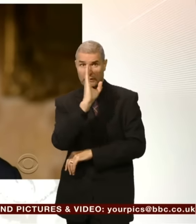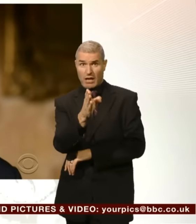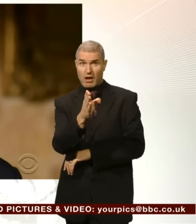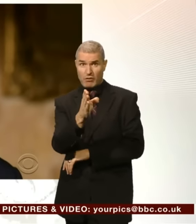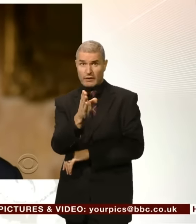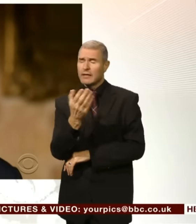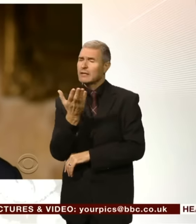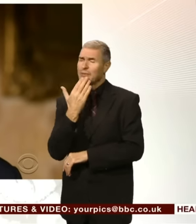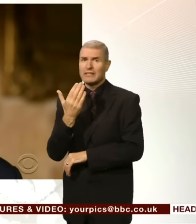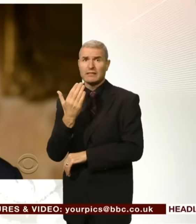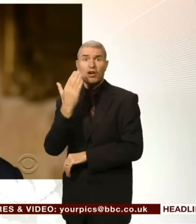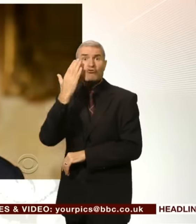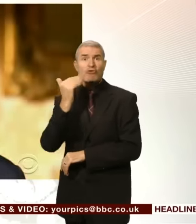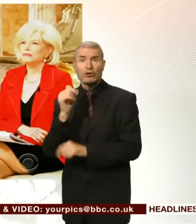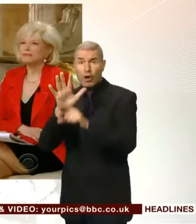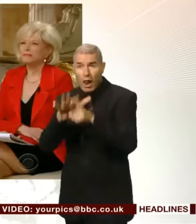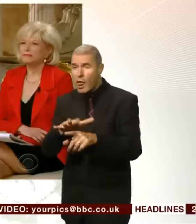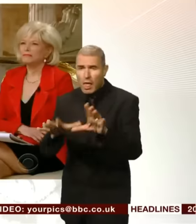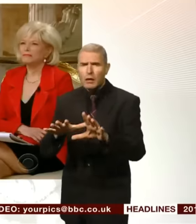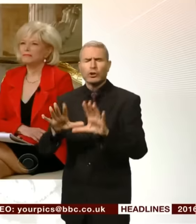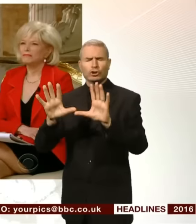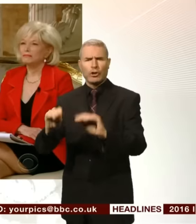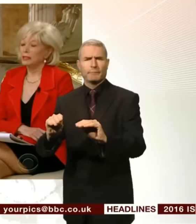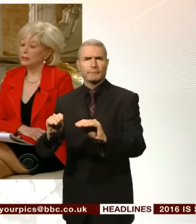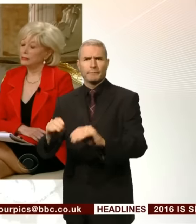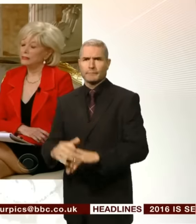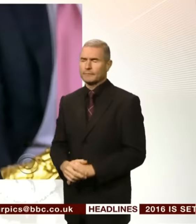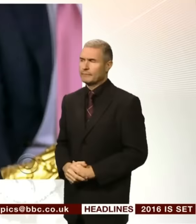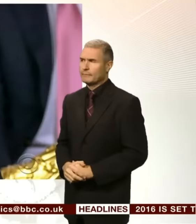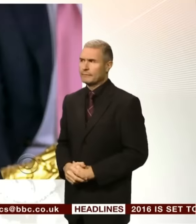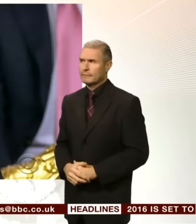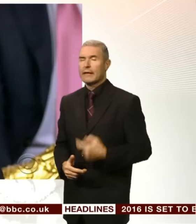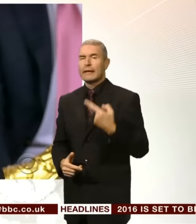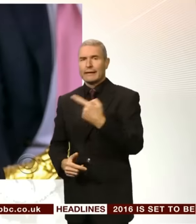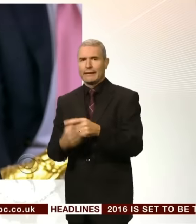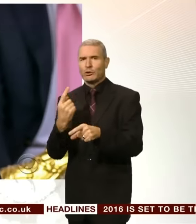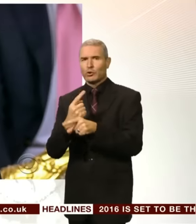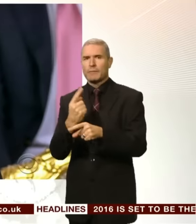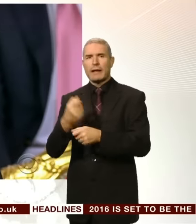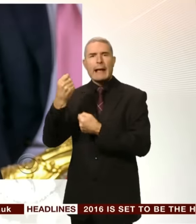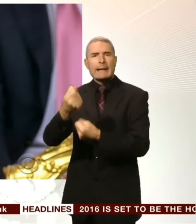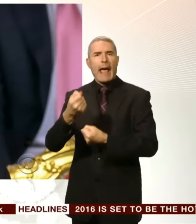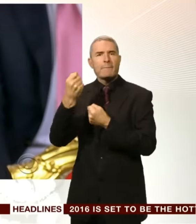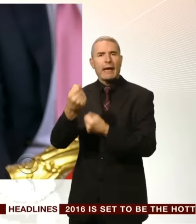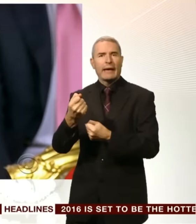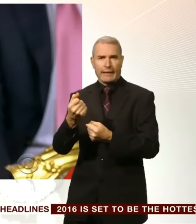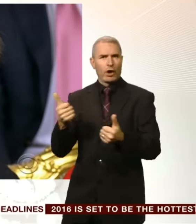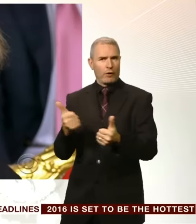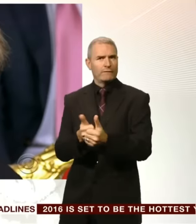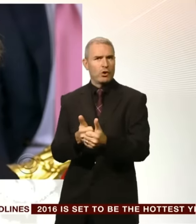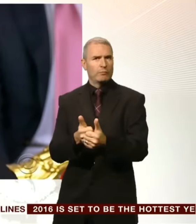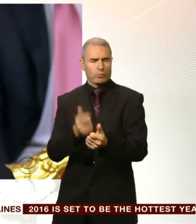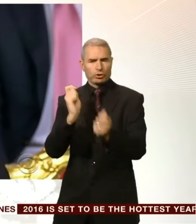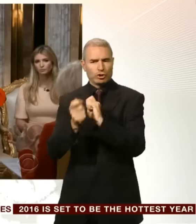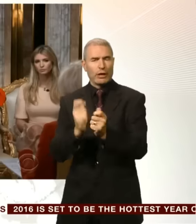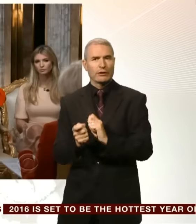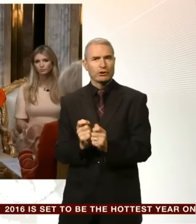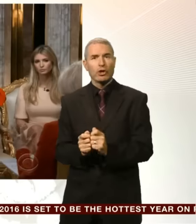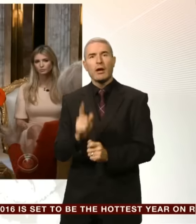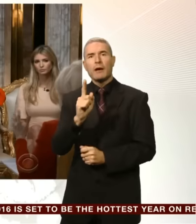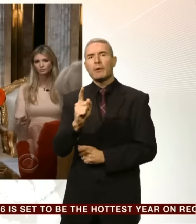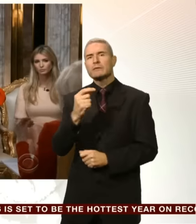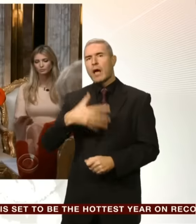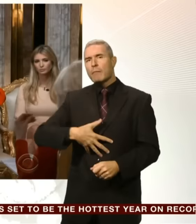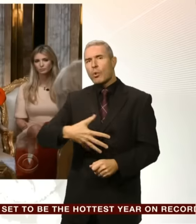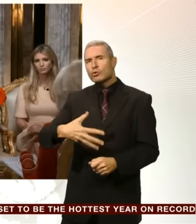I'll say it right to the camera, stop it. On some issues, the president qualified his tough campaign rhetoric, but he promised to roll back